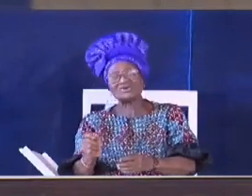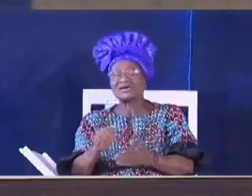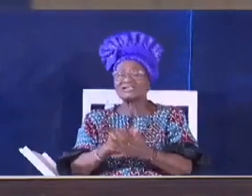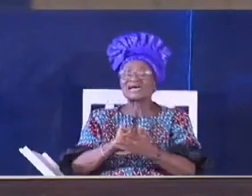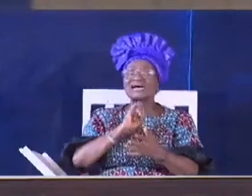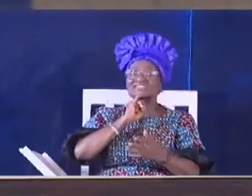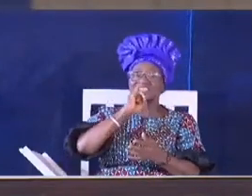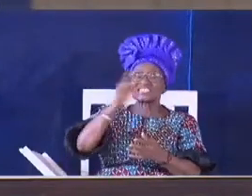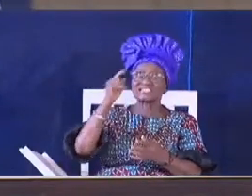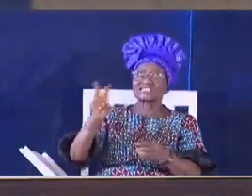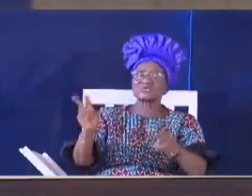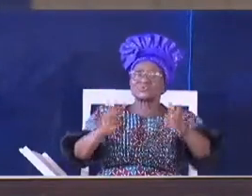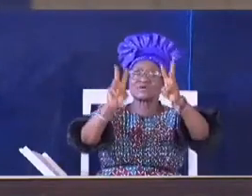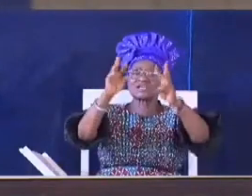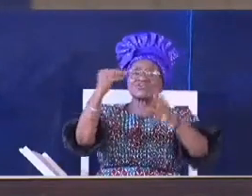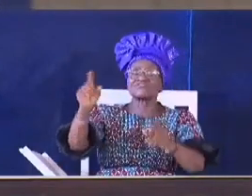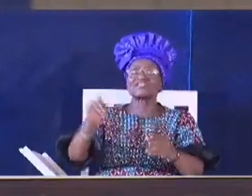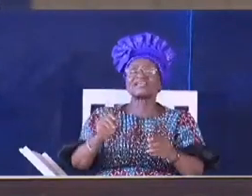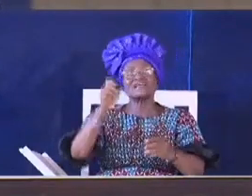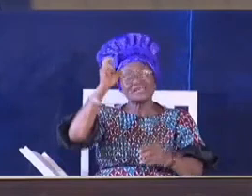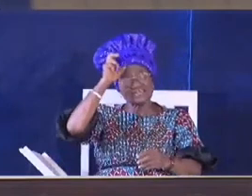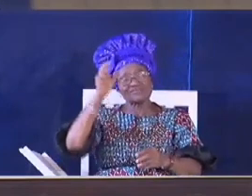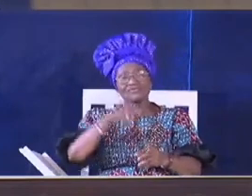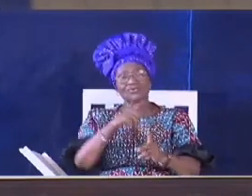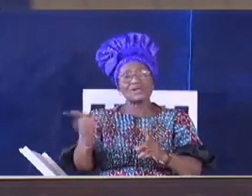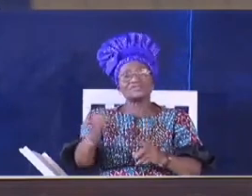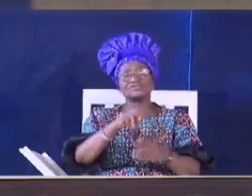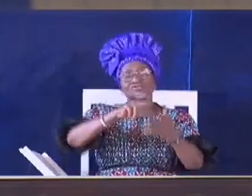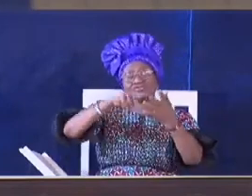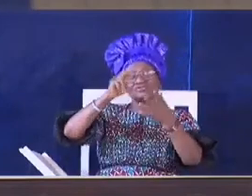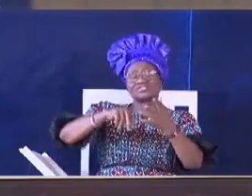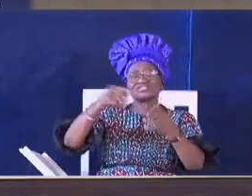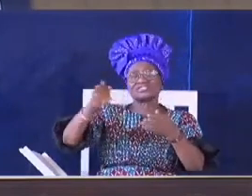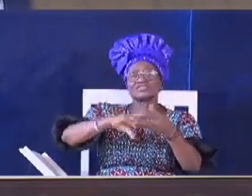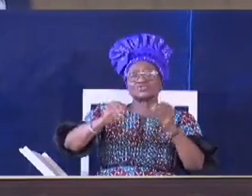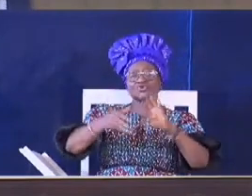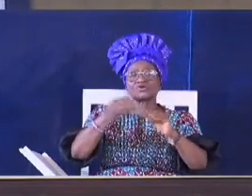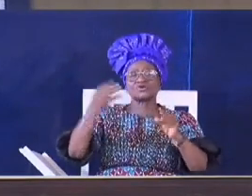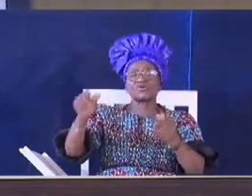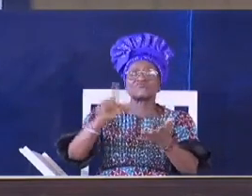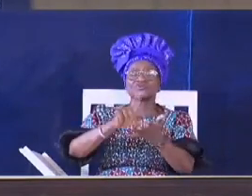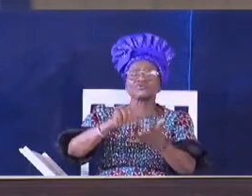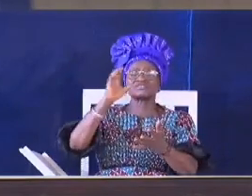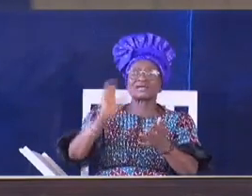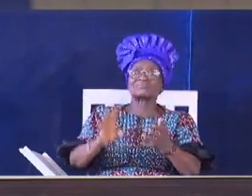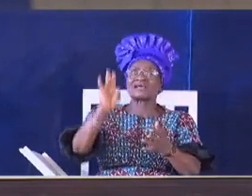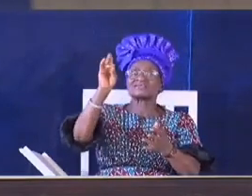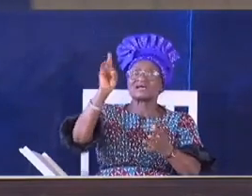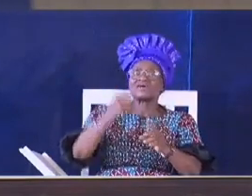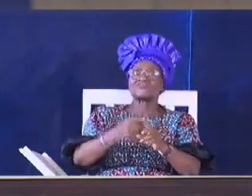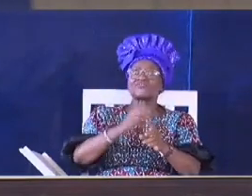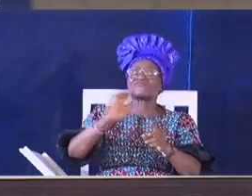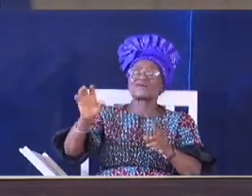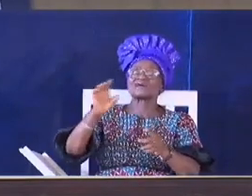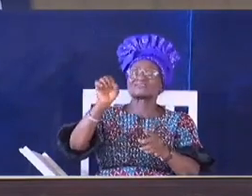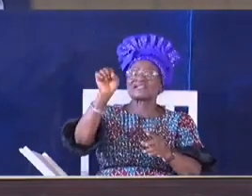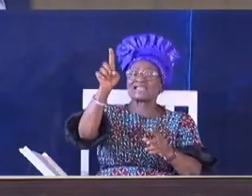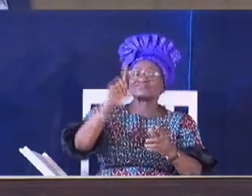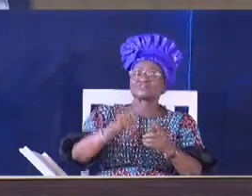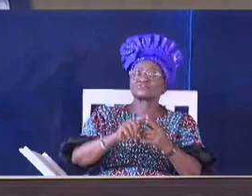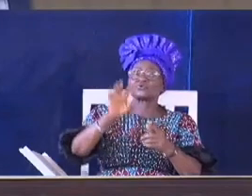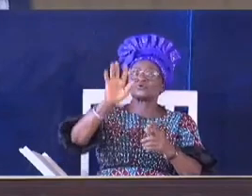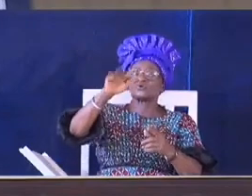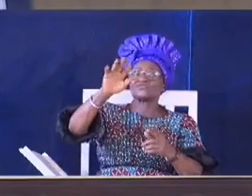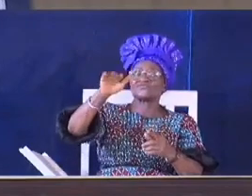devil. And when you read the story of Luke chapter 7, from verse 11 to 15, Luke